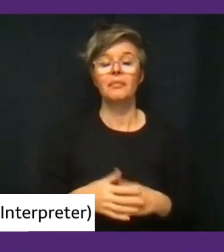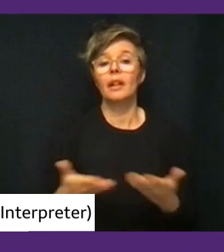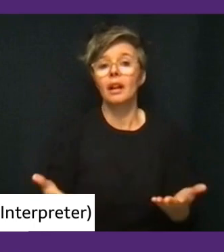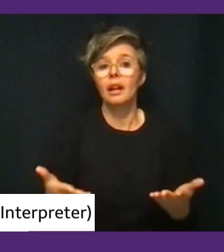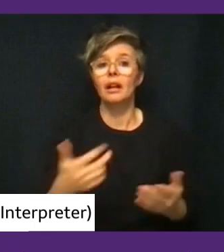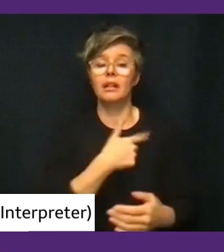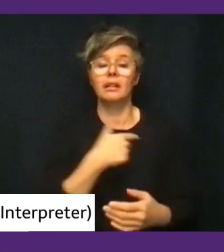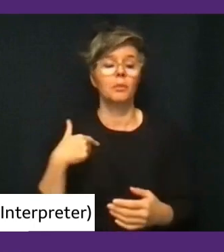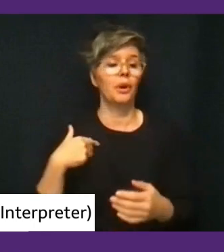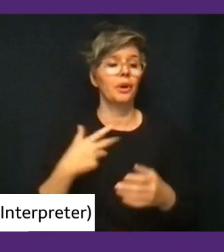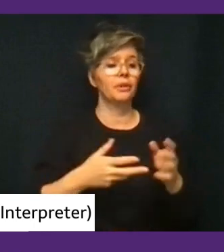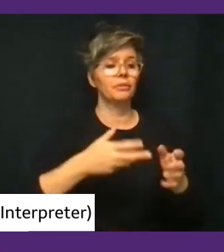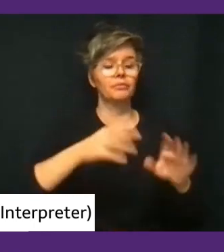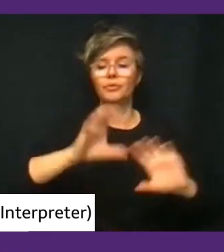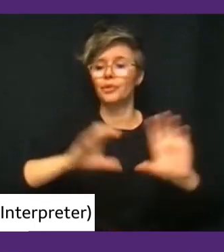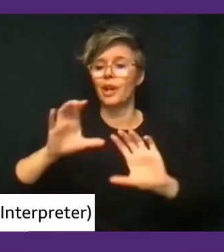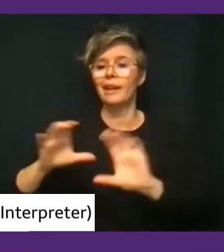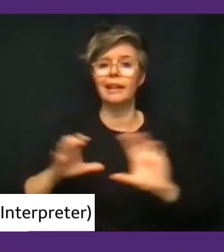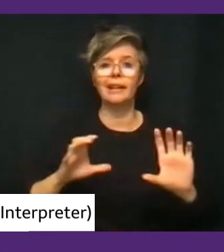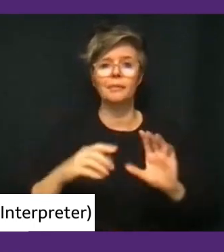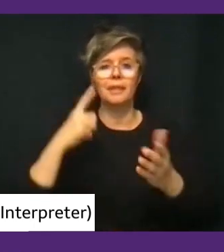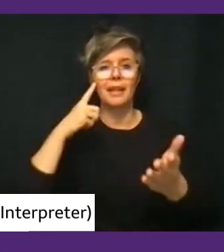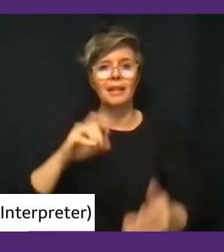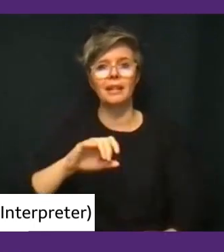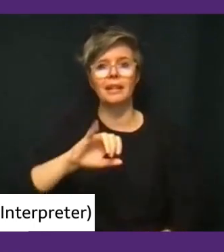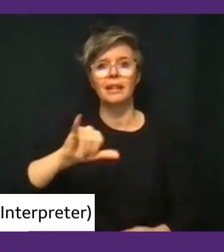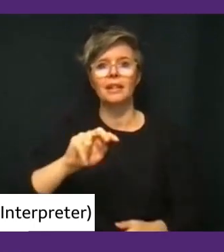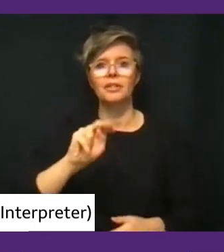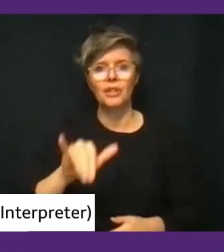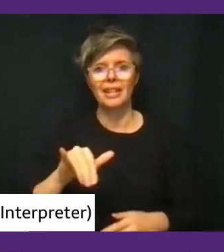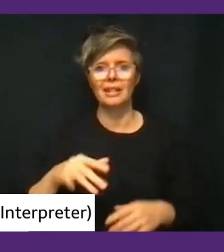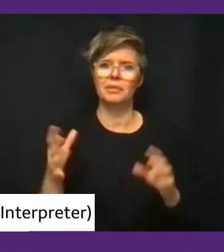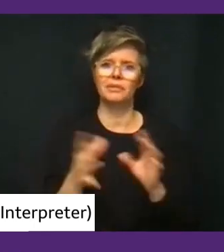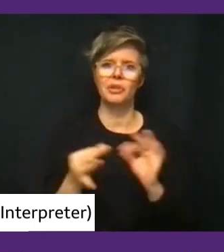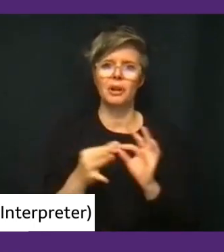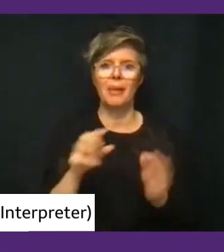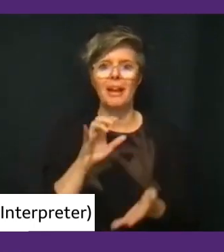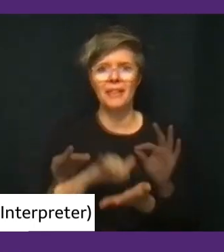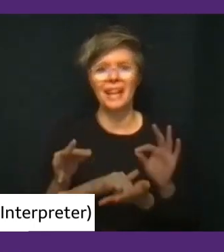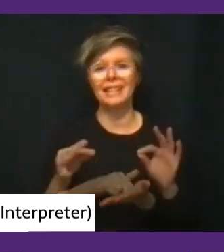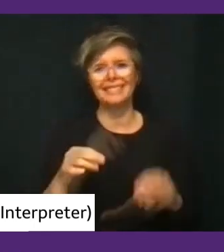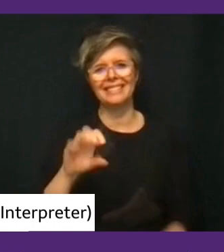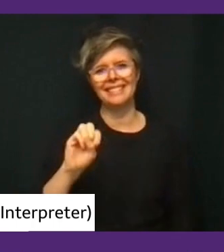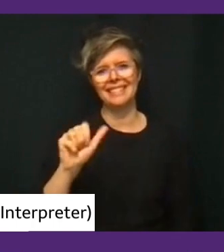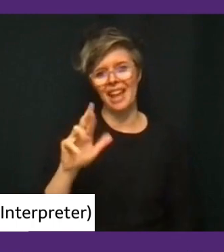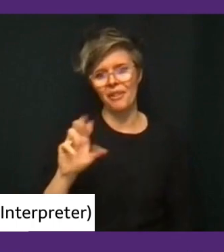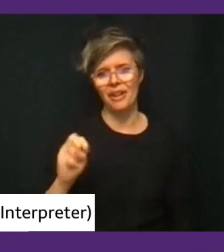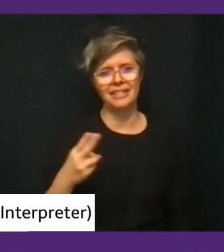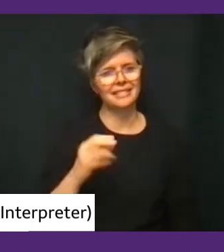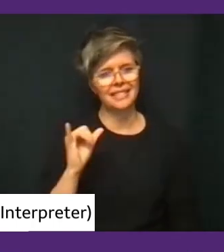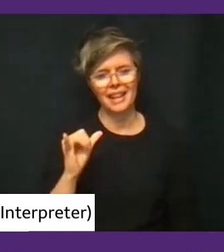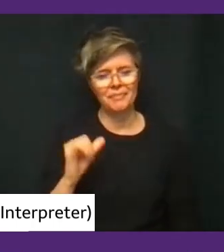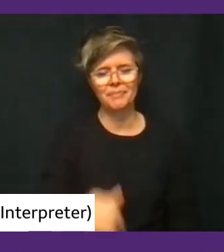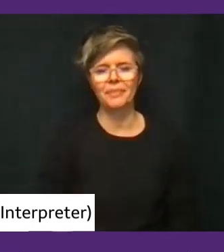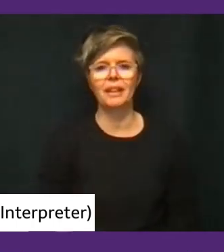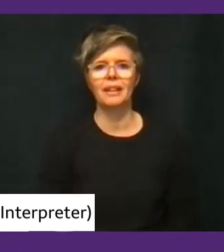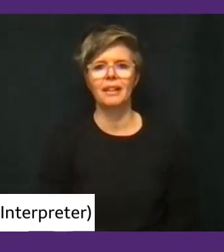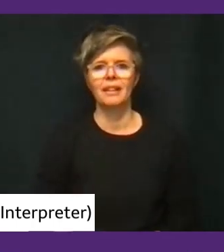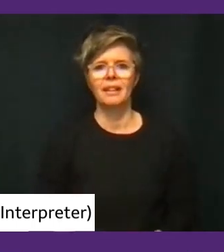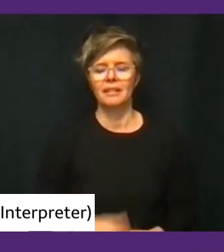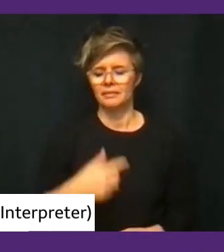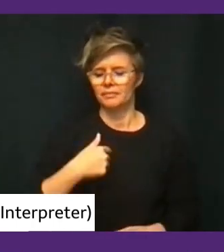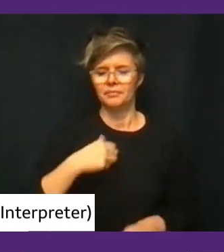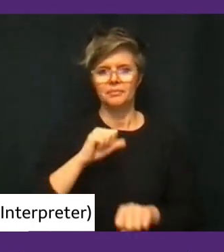well, I think as Jenny was touching on at the very end of this, really collaborating. I've been working in this area